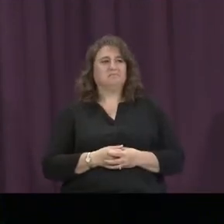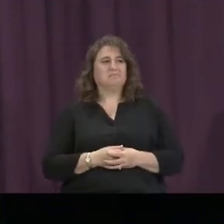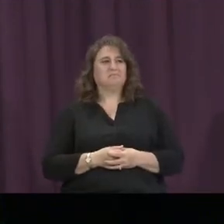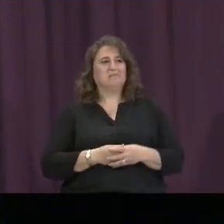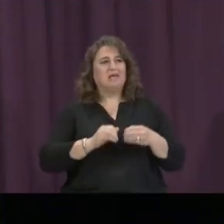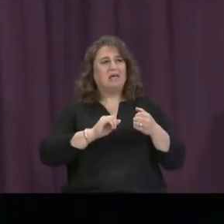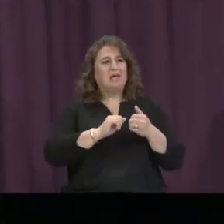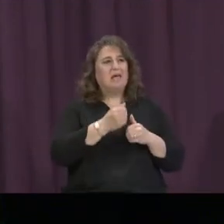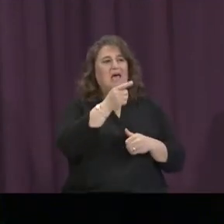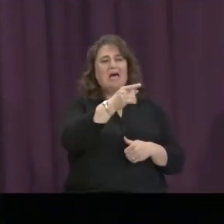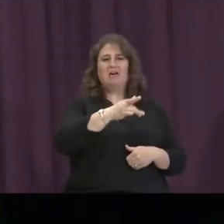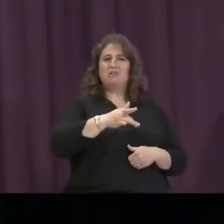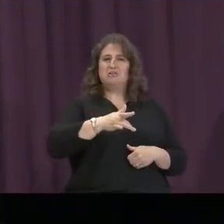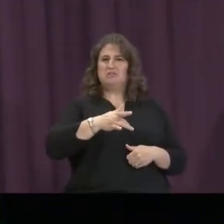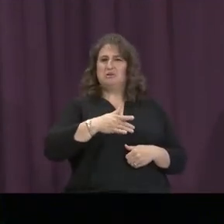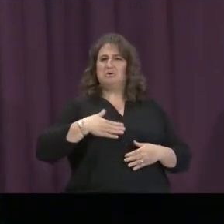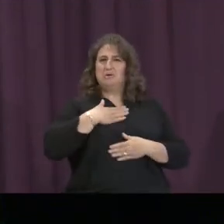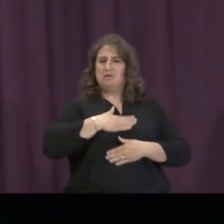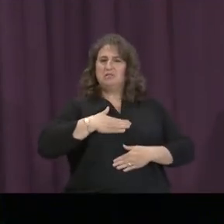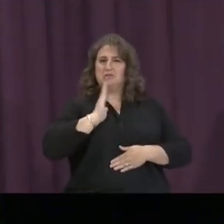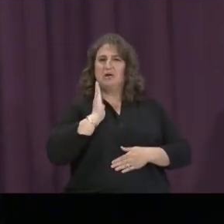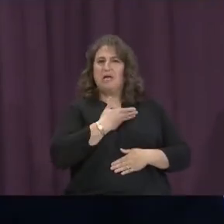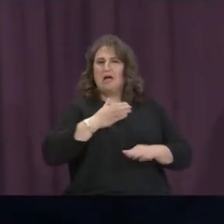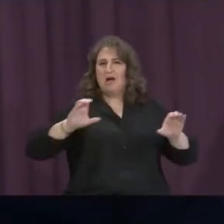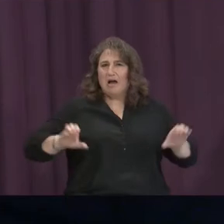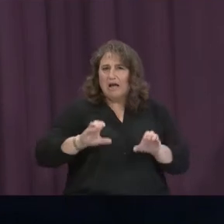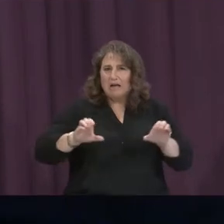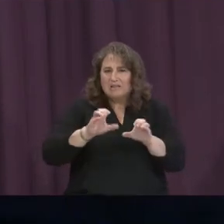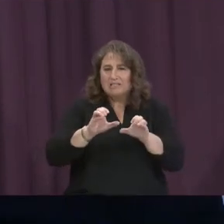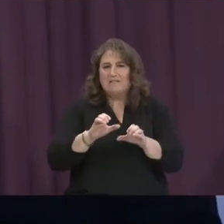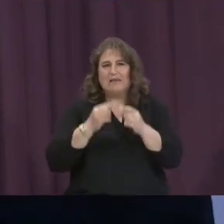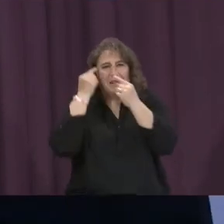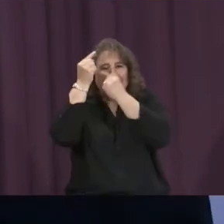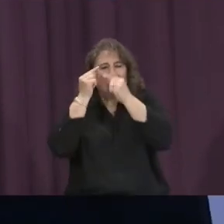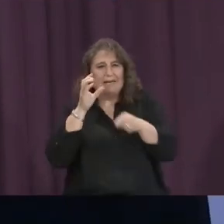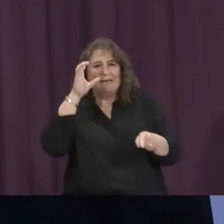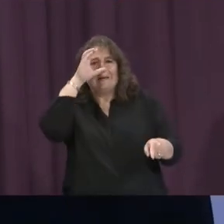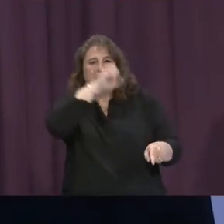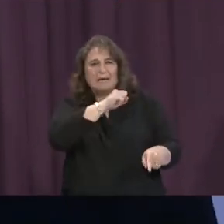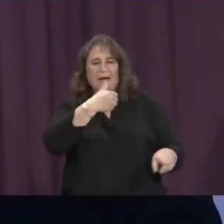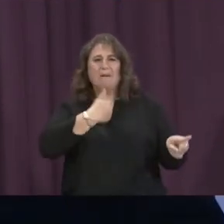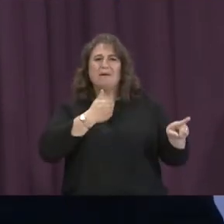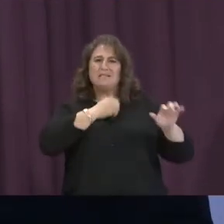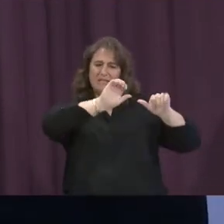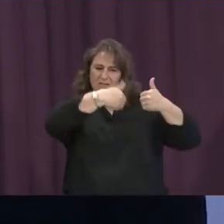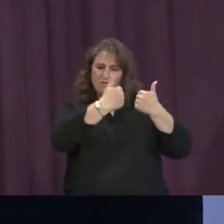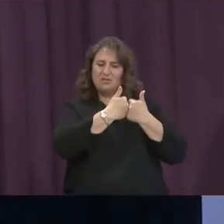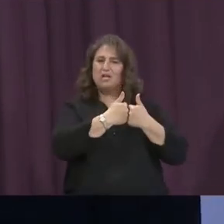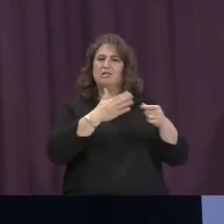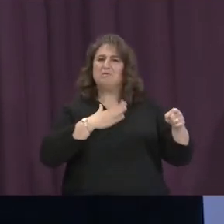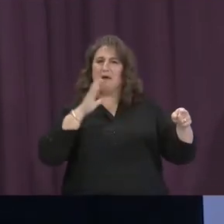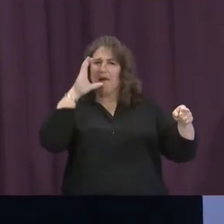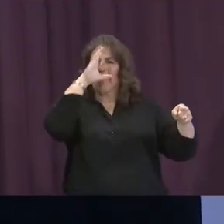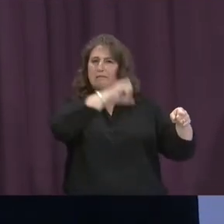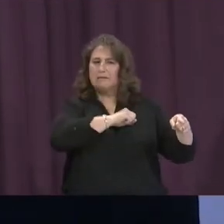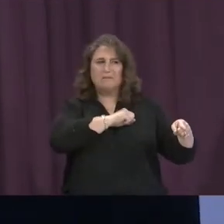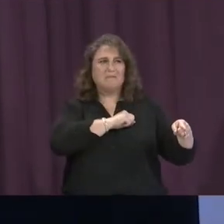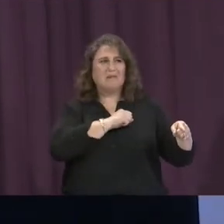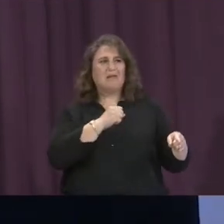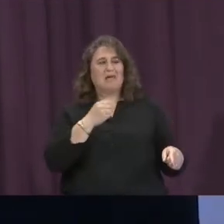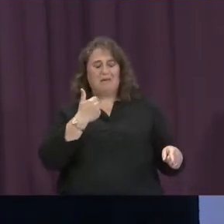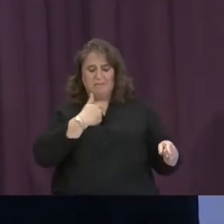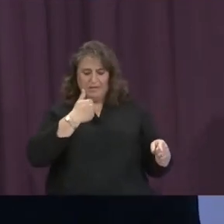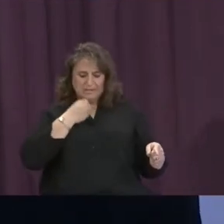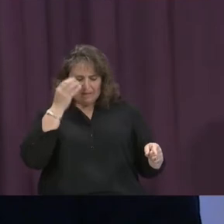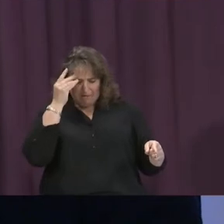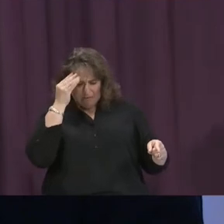how'd you like that, uh, exercise? It, well, it made me challenge my own assumptions. I started, especially when I started thinking